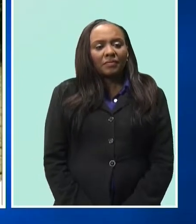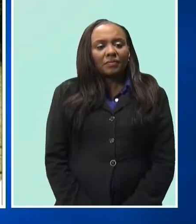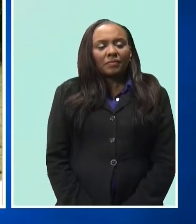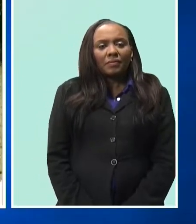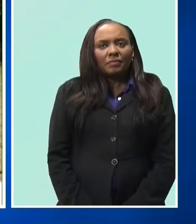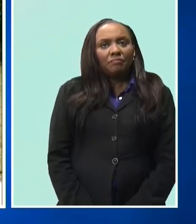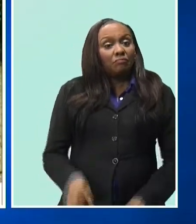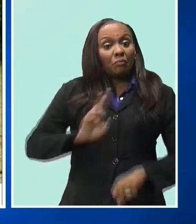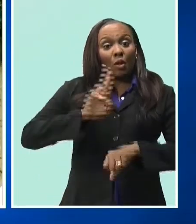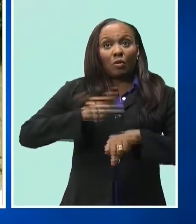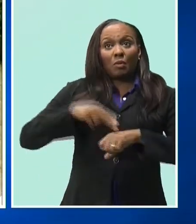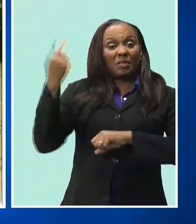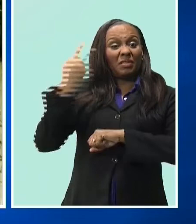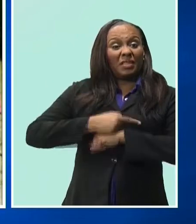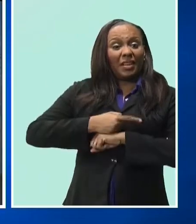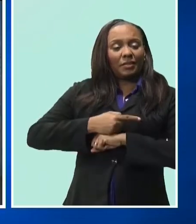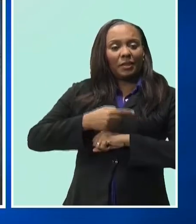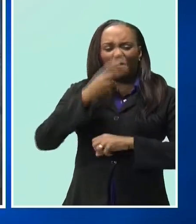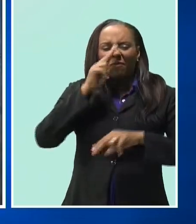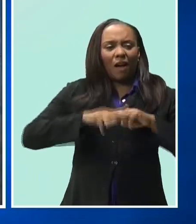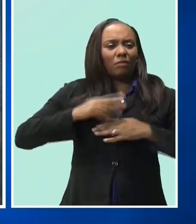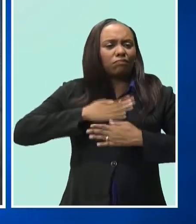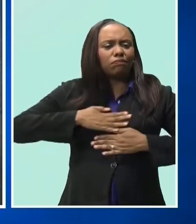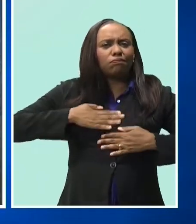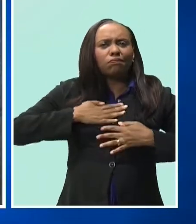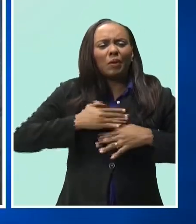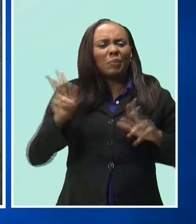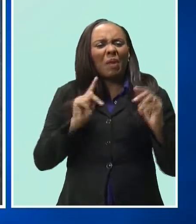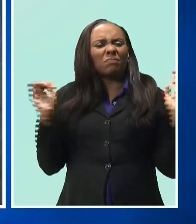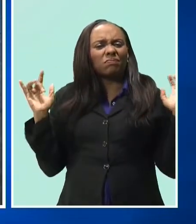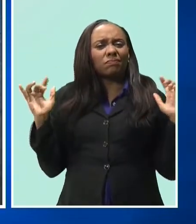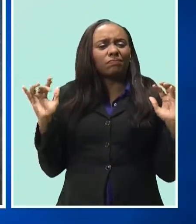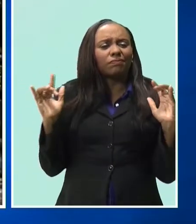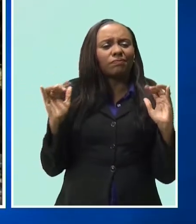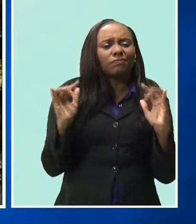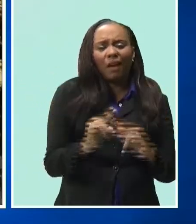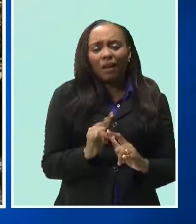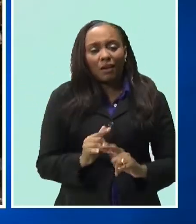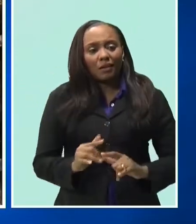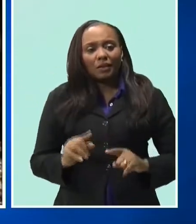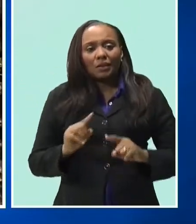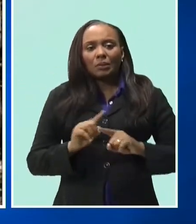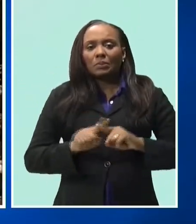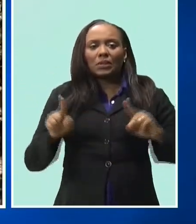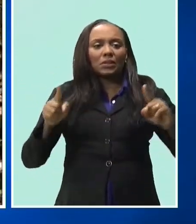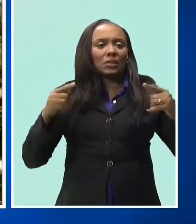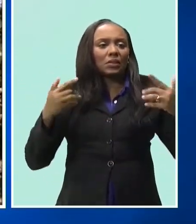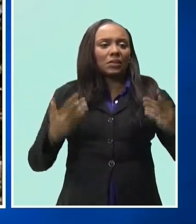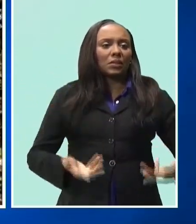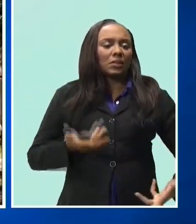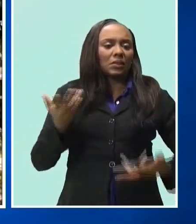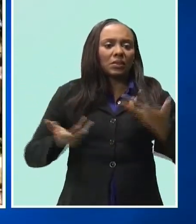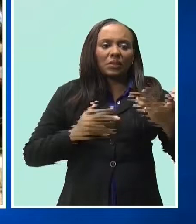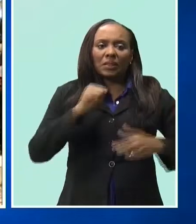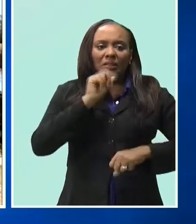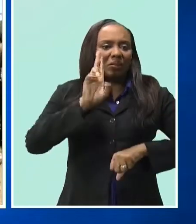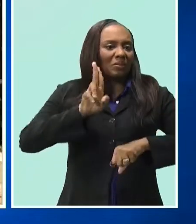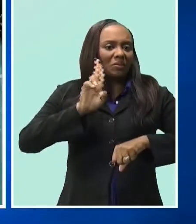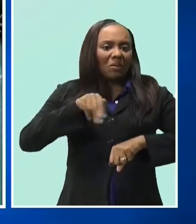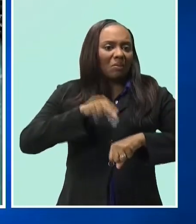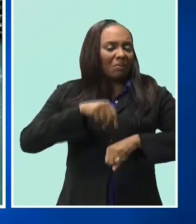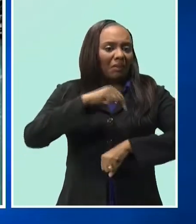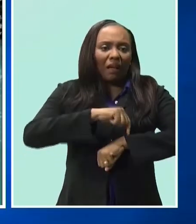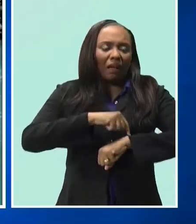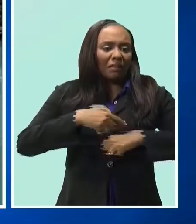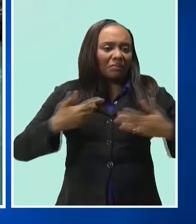a normal day, these attractions would be crowded with visitors, but we are no longer living in normal times.